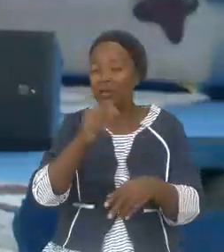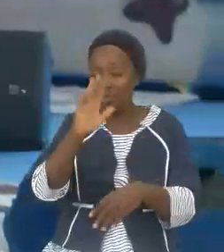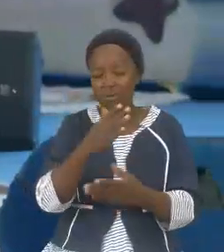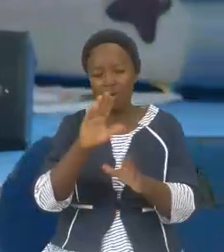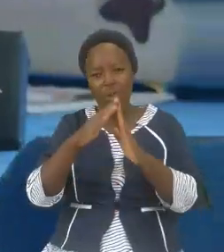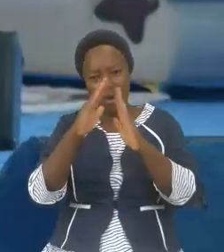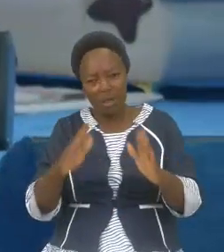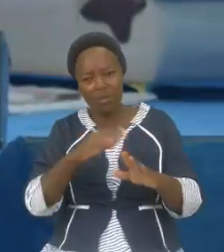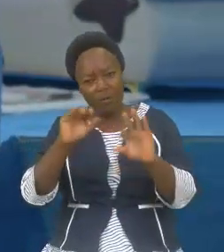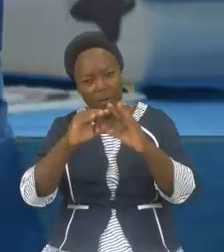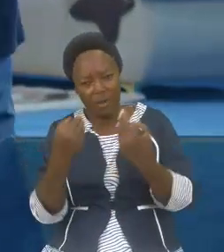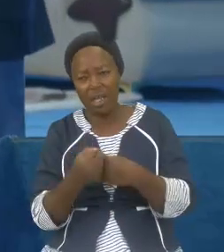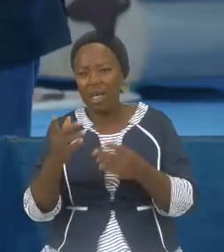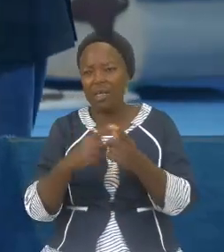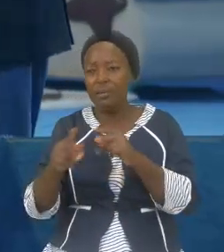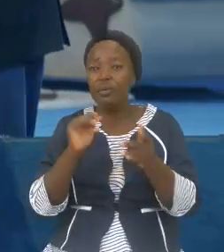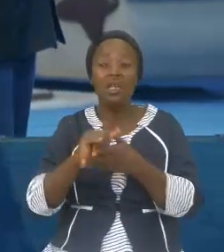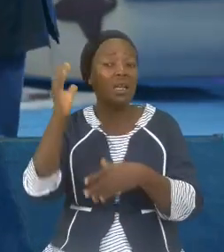listen to that and they say,